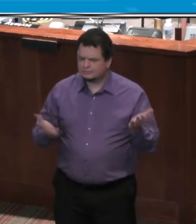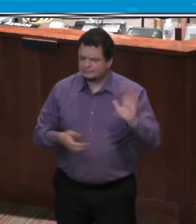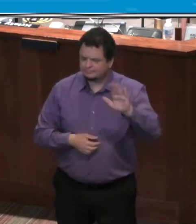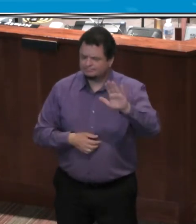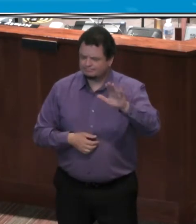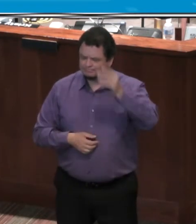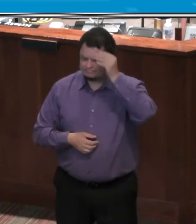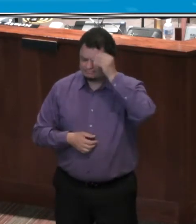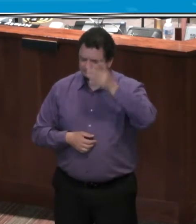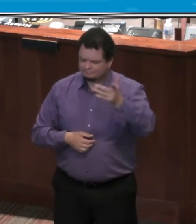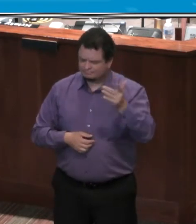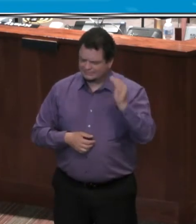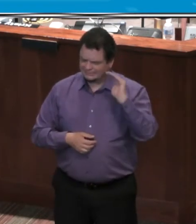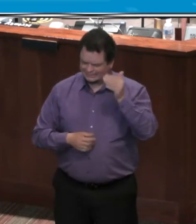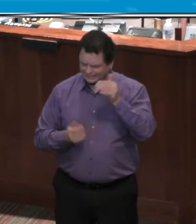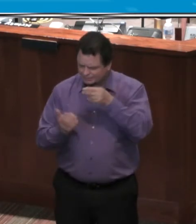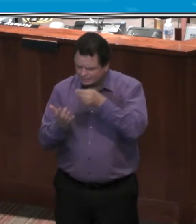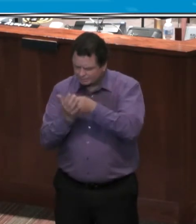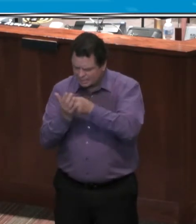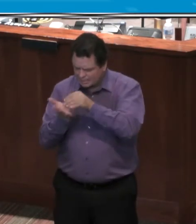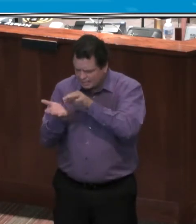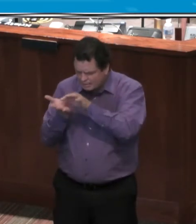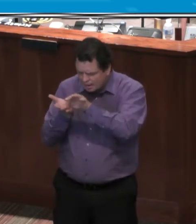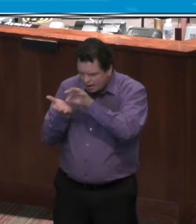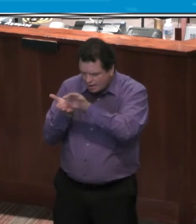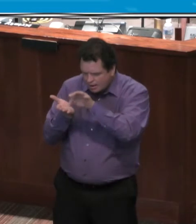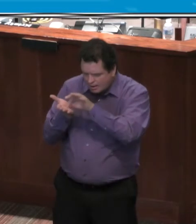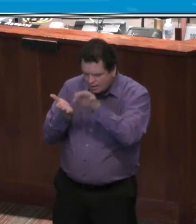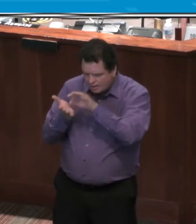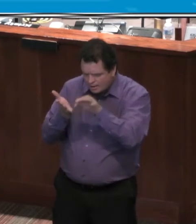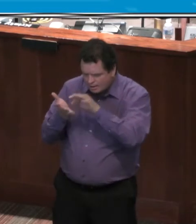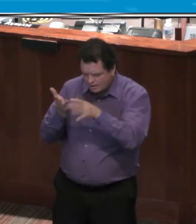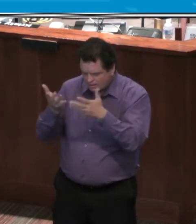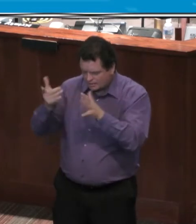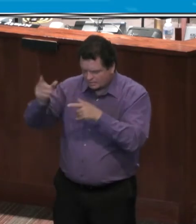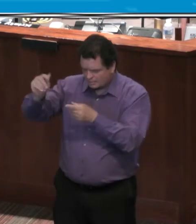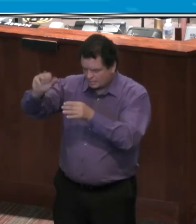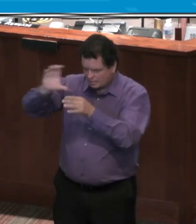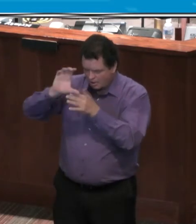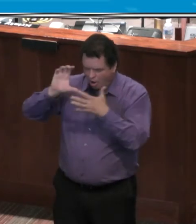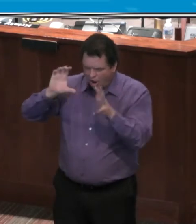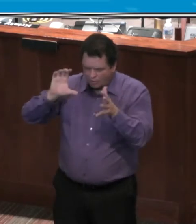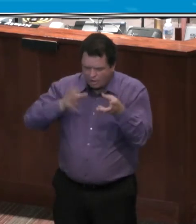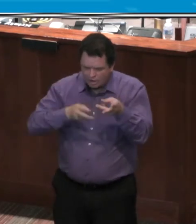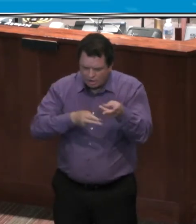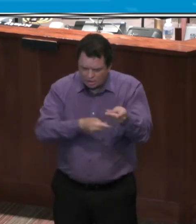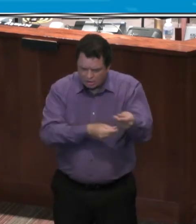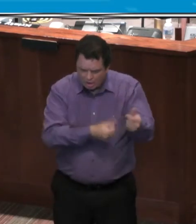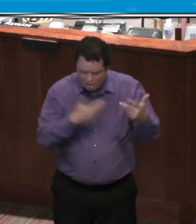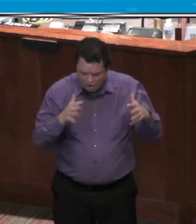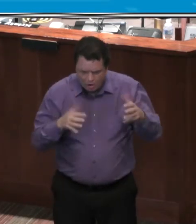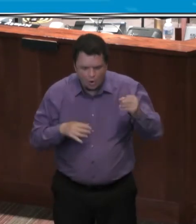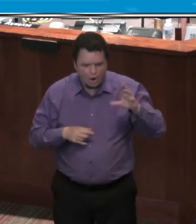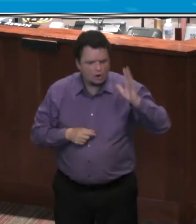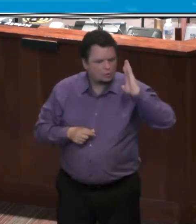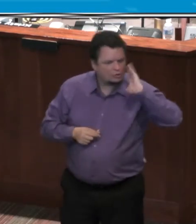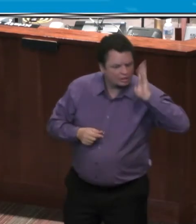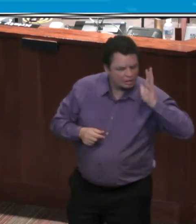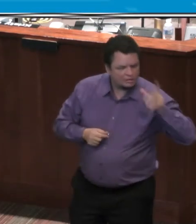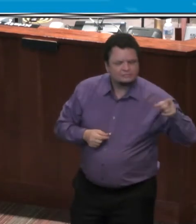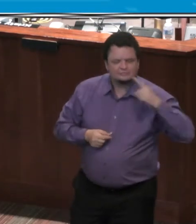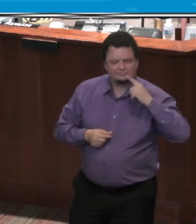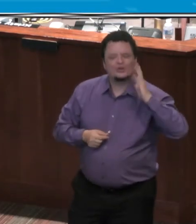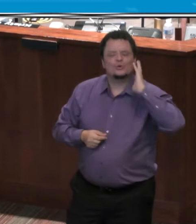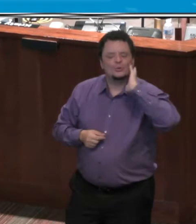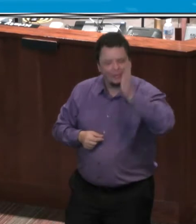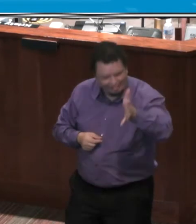expenditures we've already expended. So Or will expend over the next 5 tidying things months. up, is that correct? Okay. And